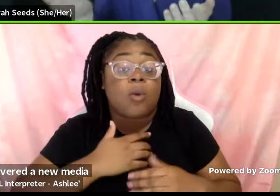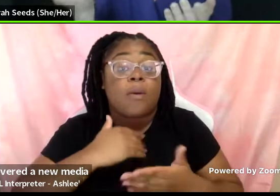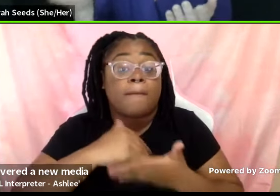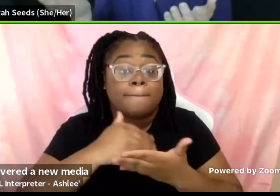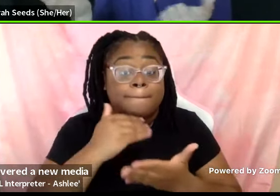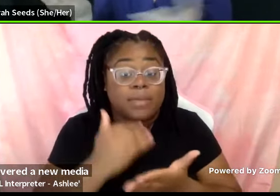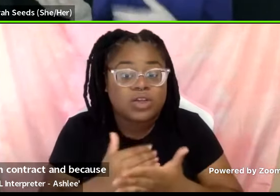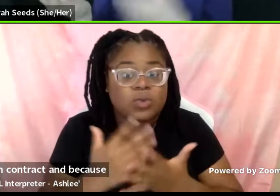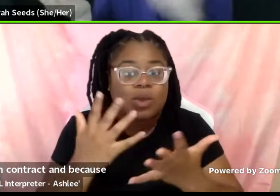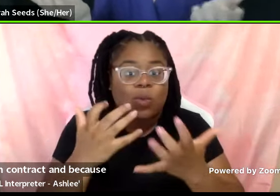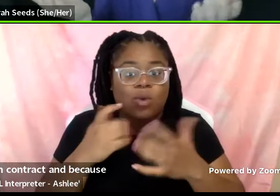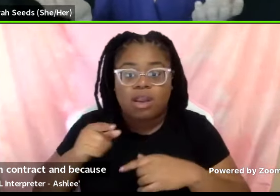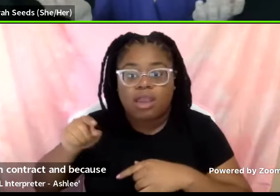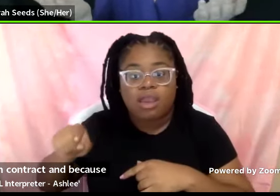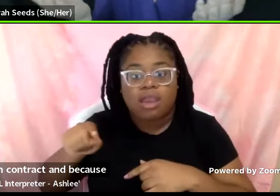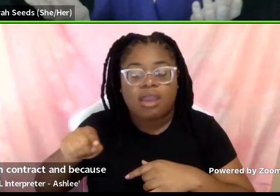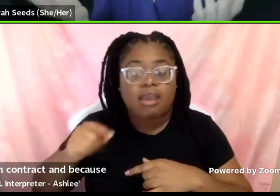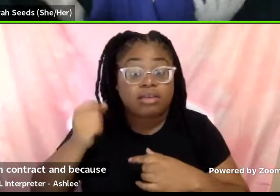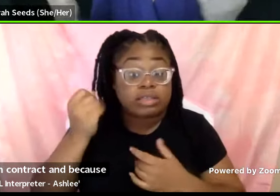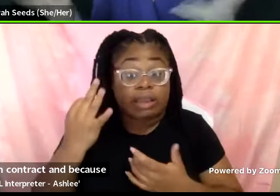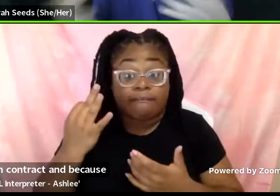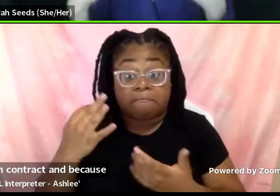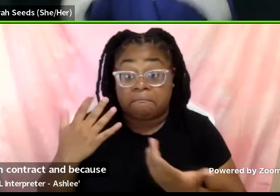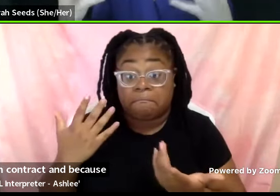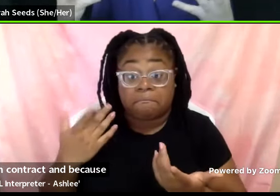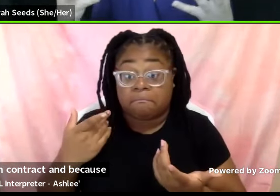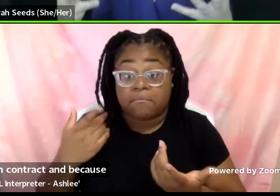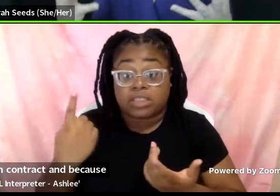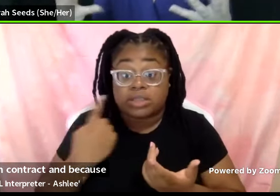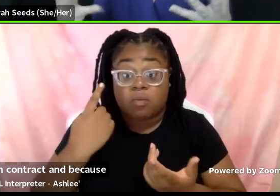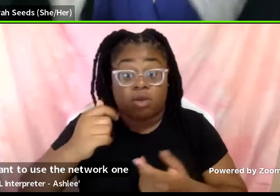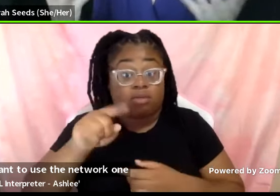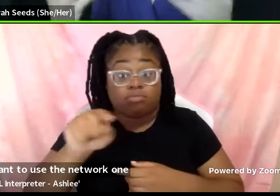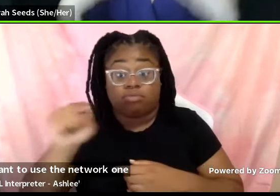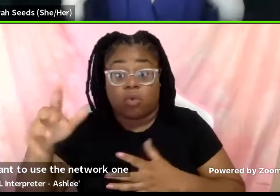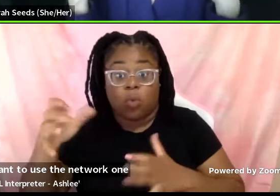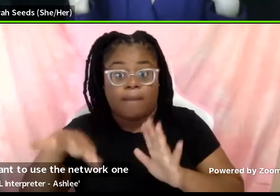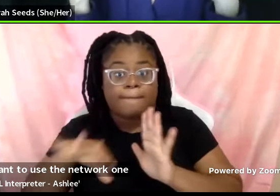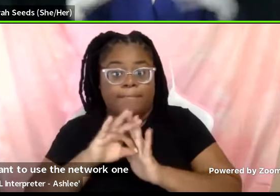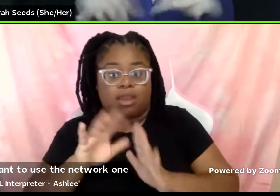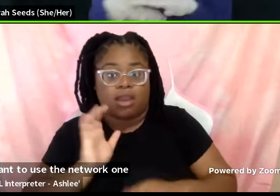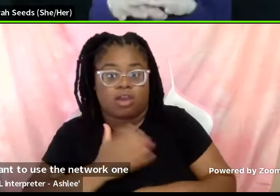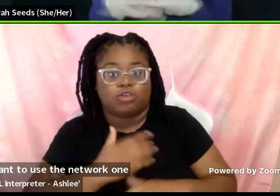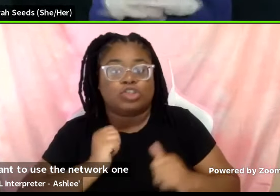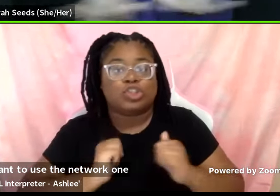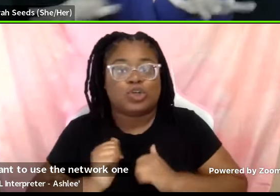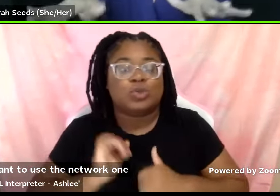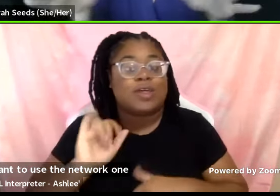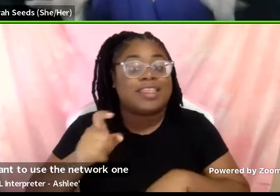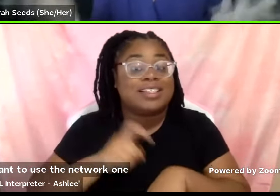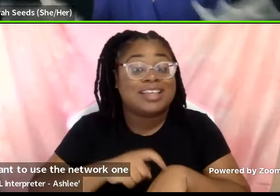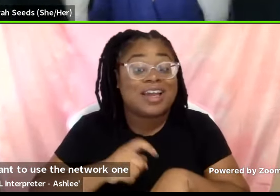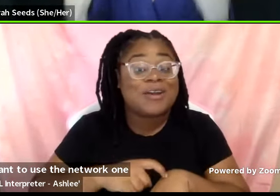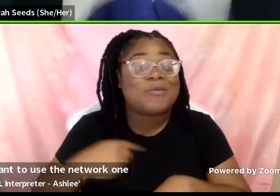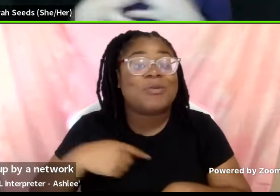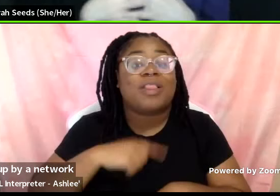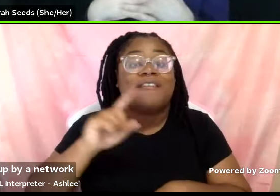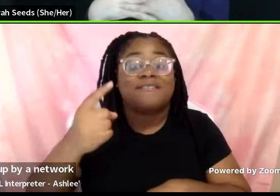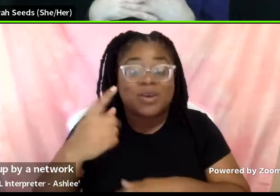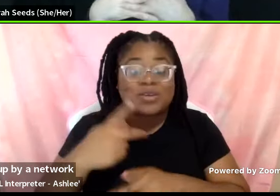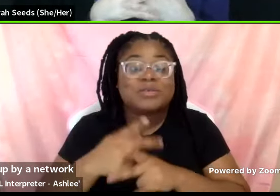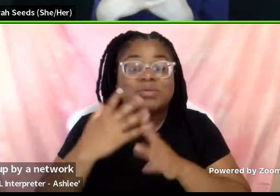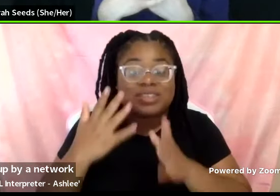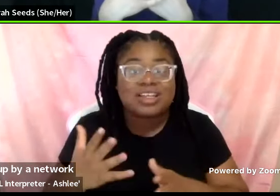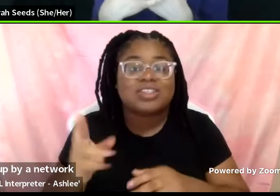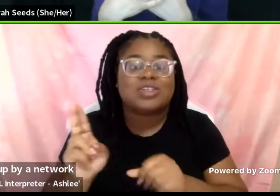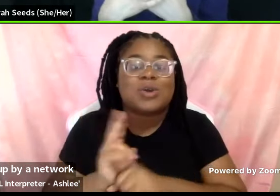that network one in case it gets picked up by a network. And then at the time, we were the first production ever to use this Chimera